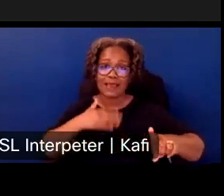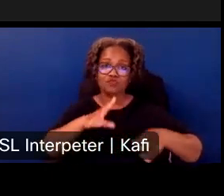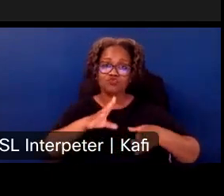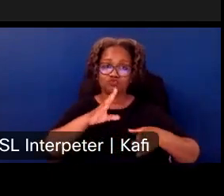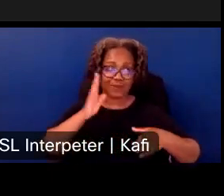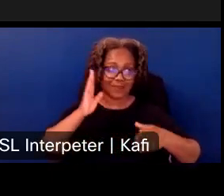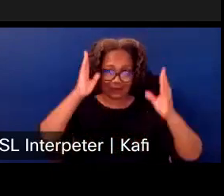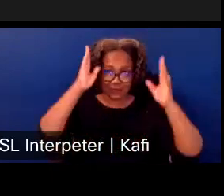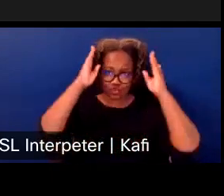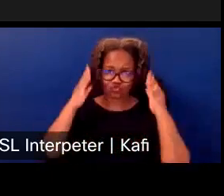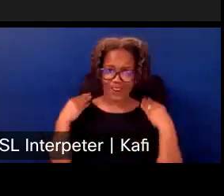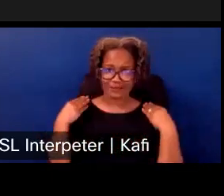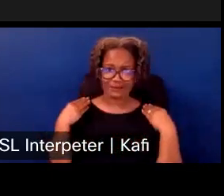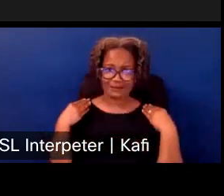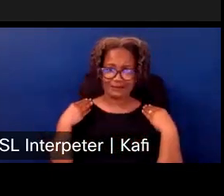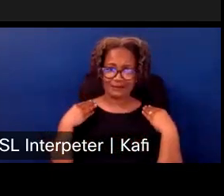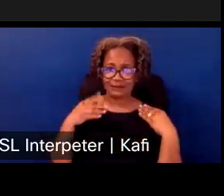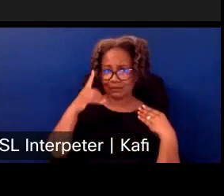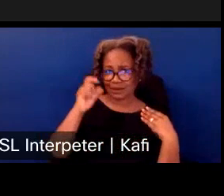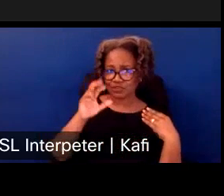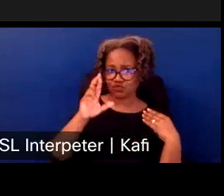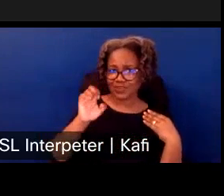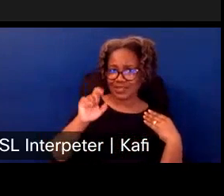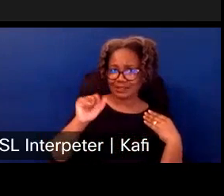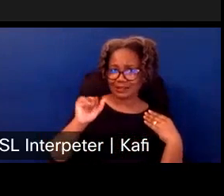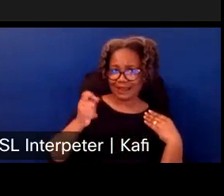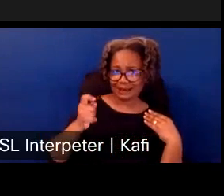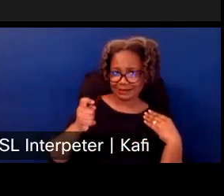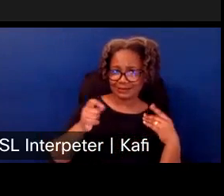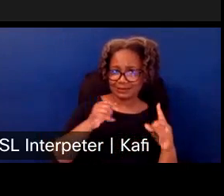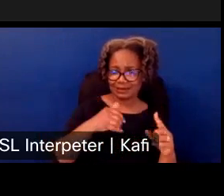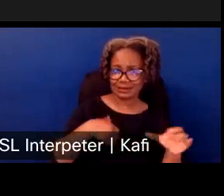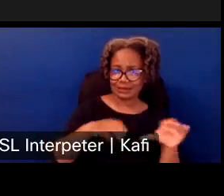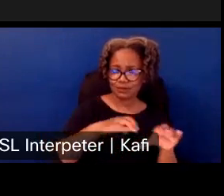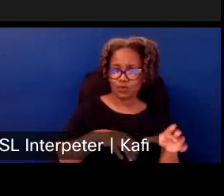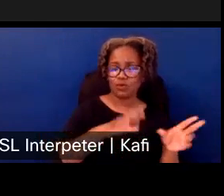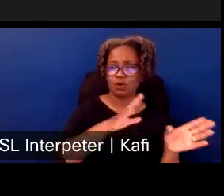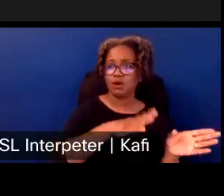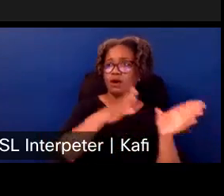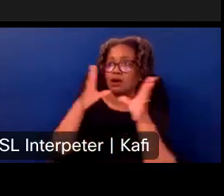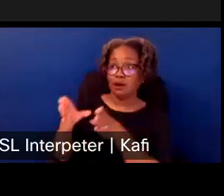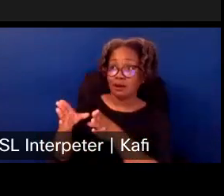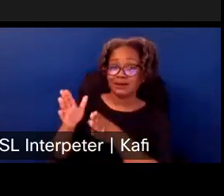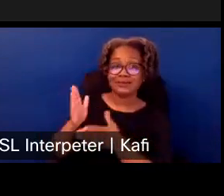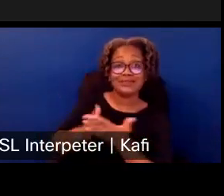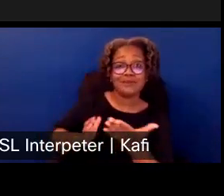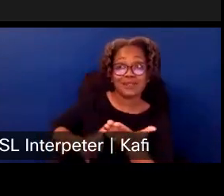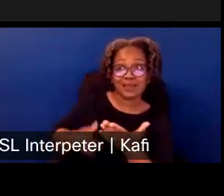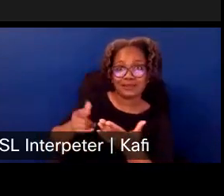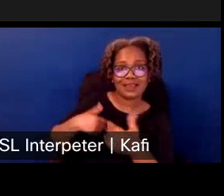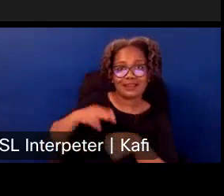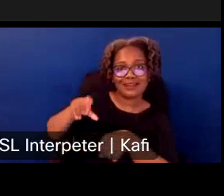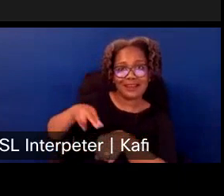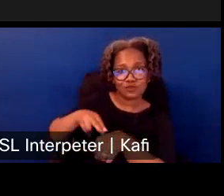on the ends, and then at the scalp, you have this new hair, which is your normal texture, which many times is much curlier,